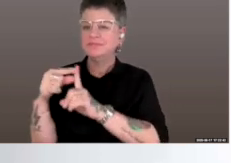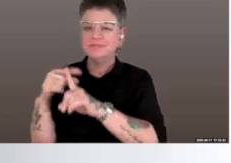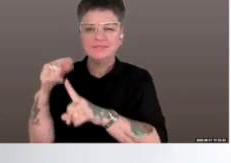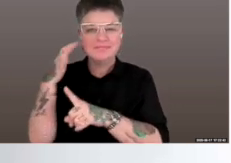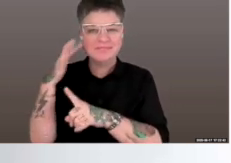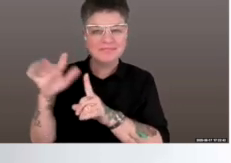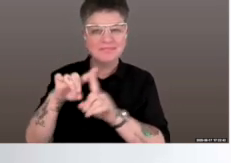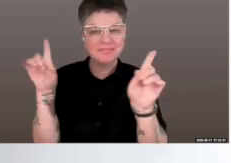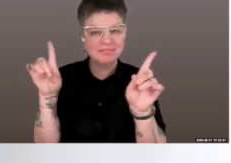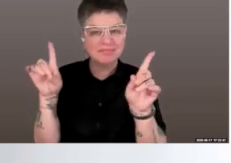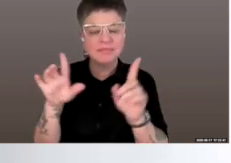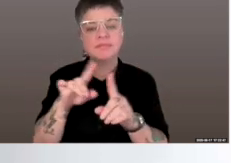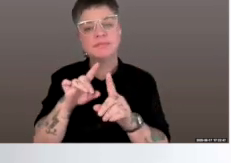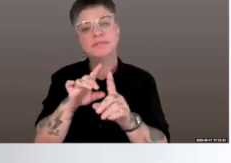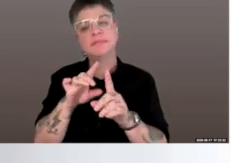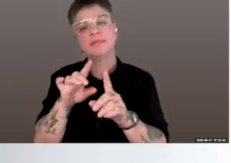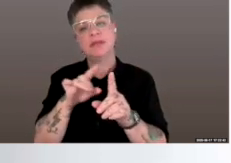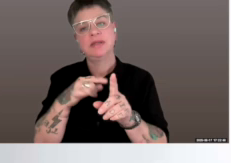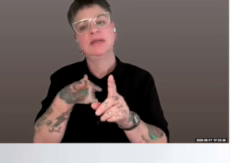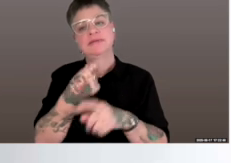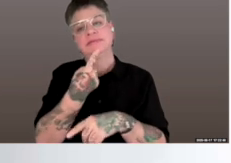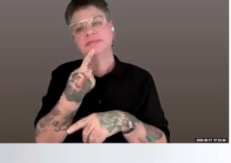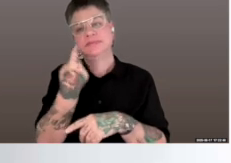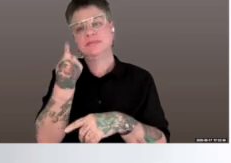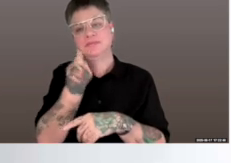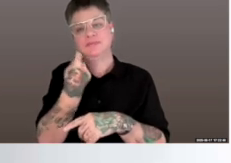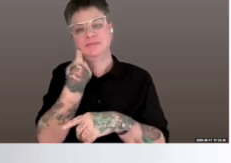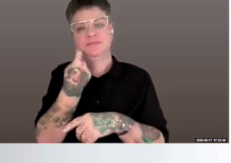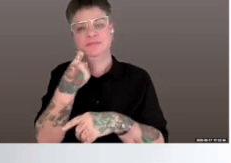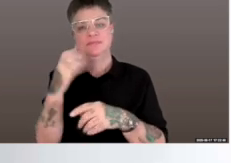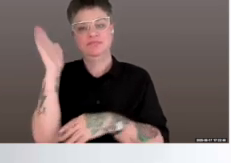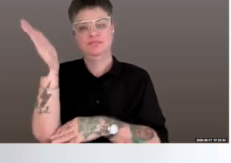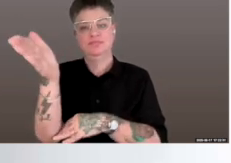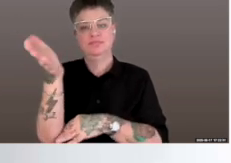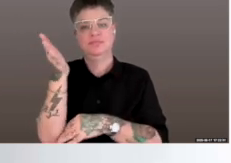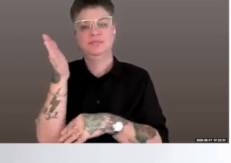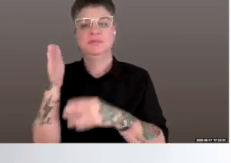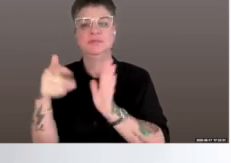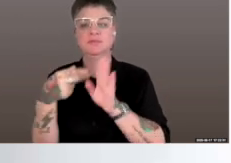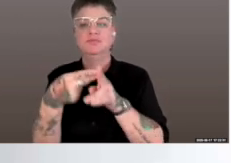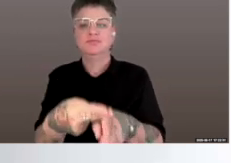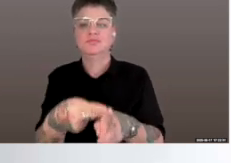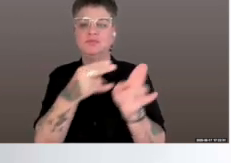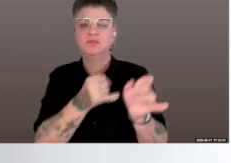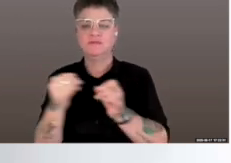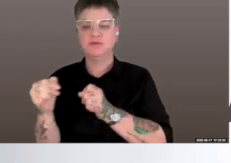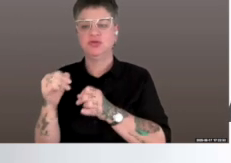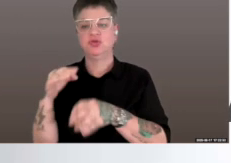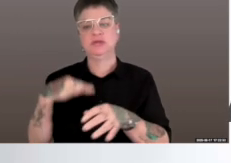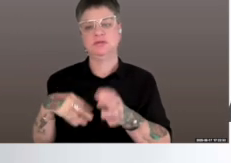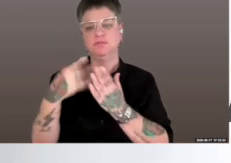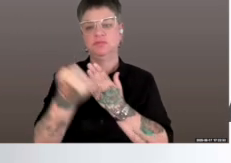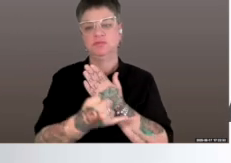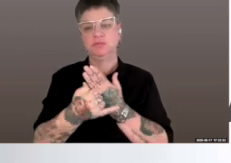CARB incorporates the equity principles of these directives into the fabric and design of every project and program. Next slide,